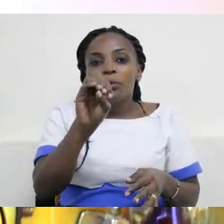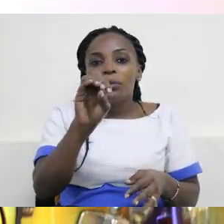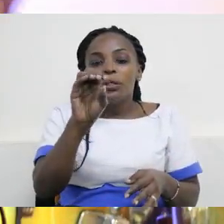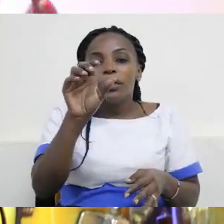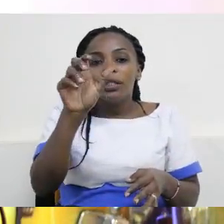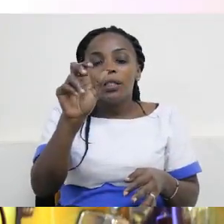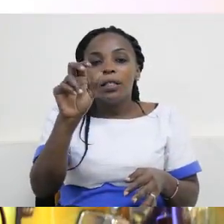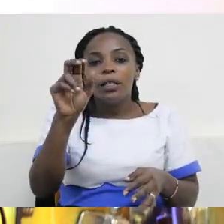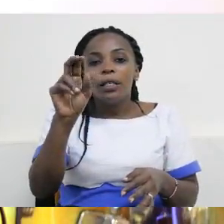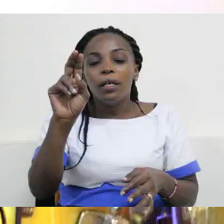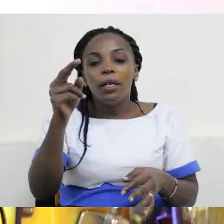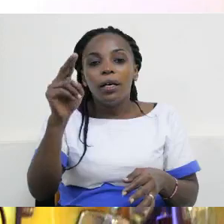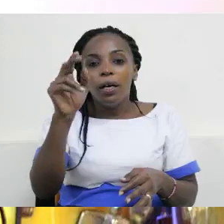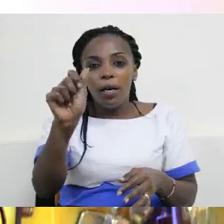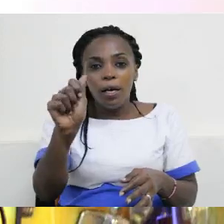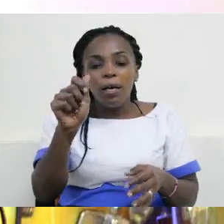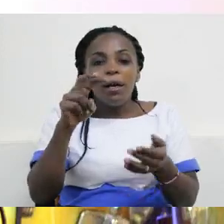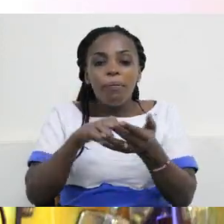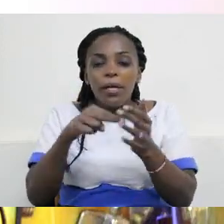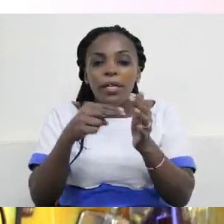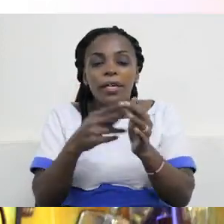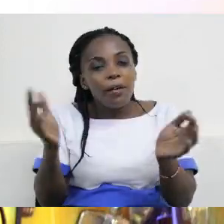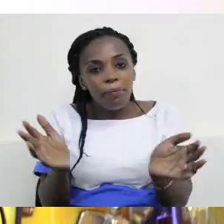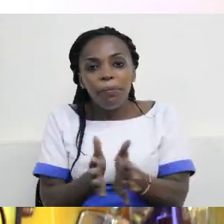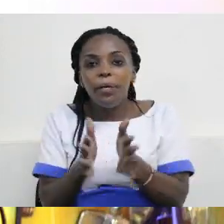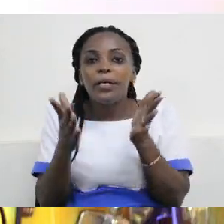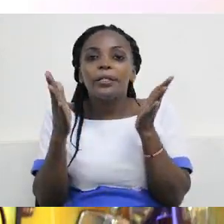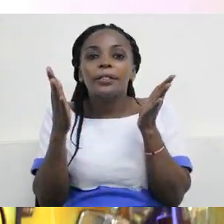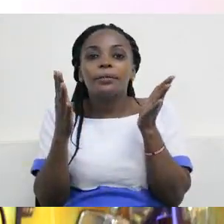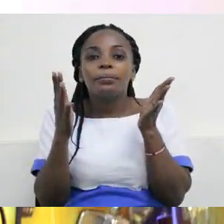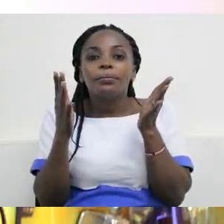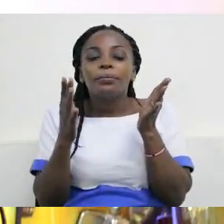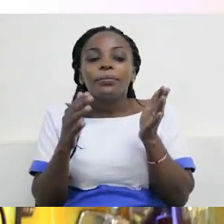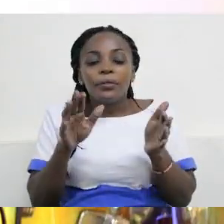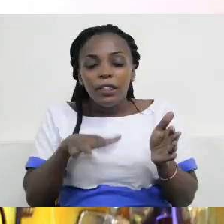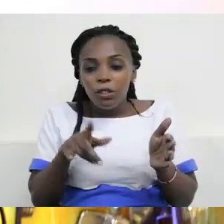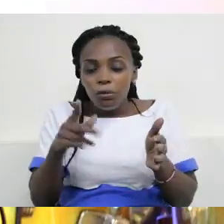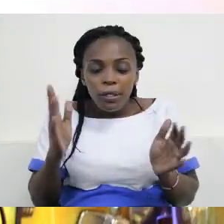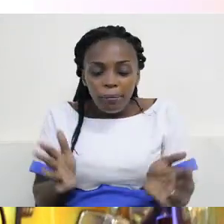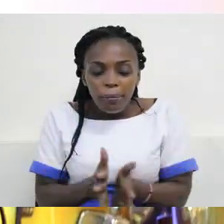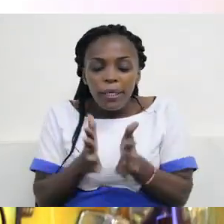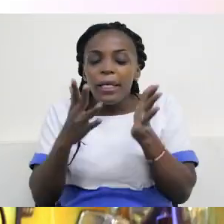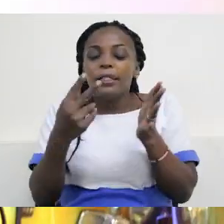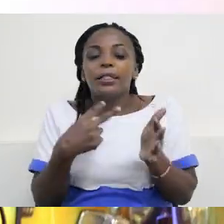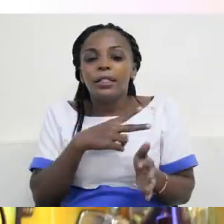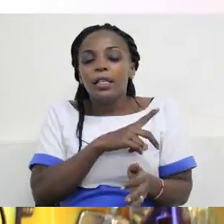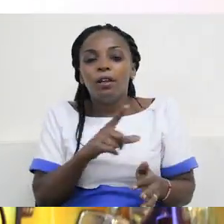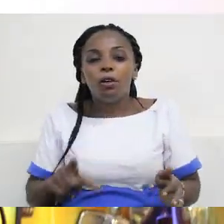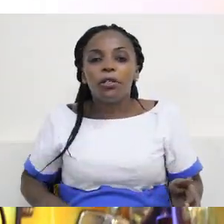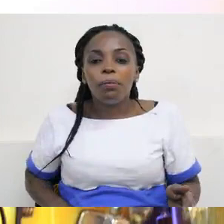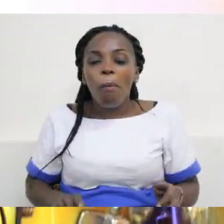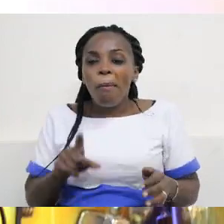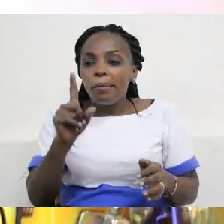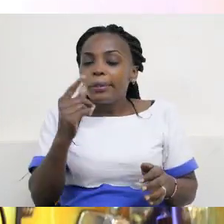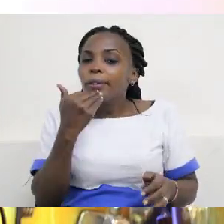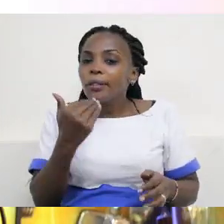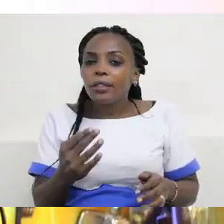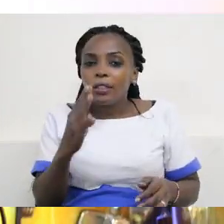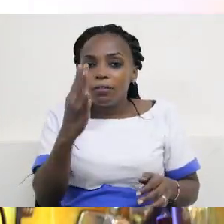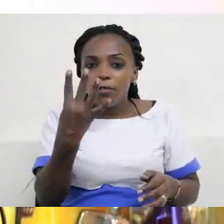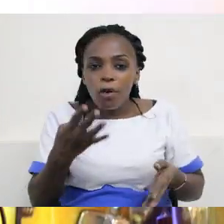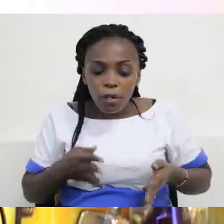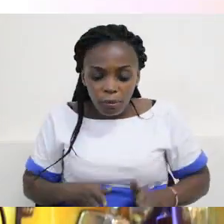praise. Judah means praise. She praised the Lord. She lifted up praise to the Lord. This one son, the fourth